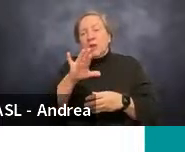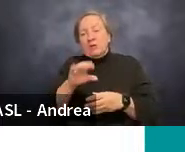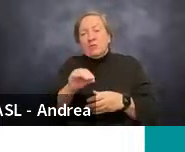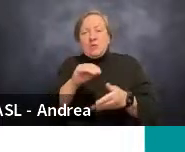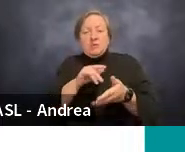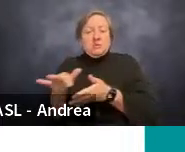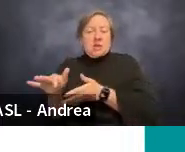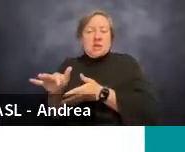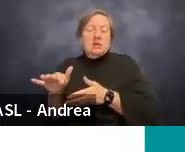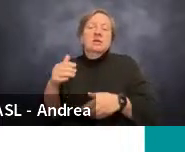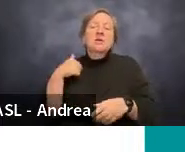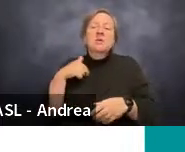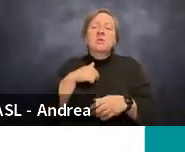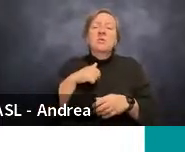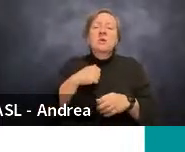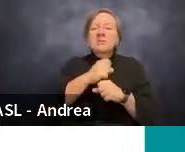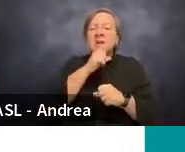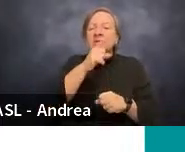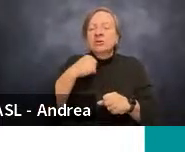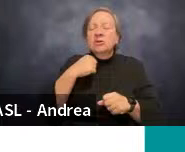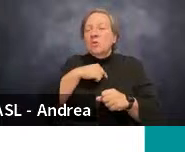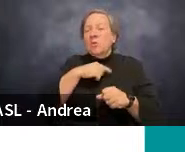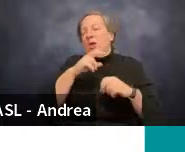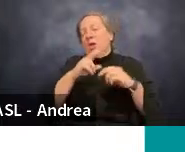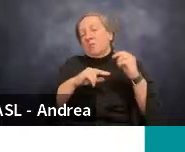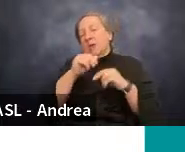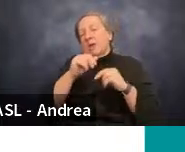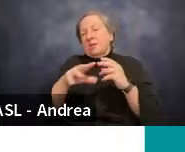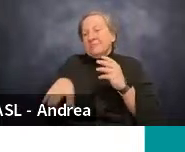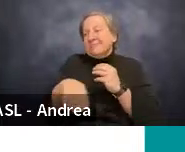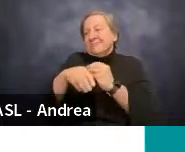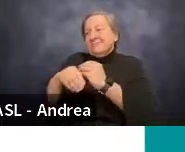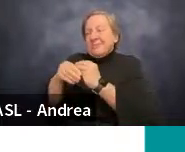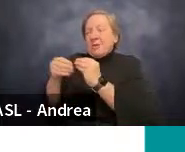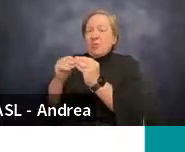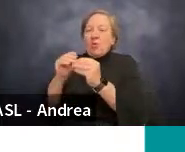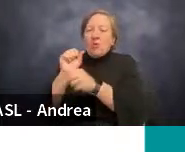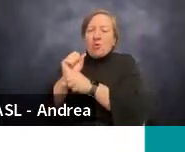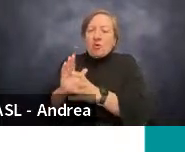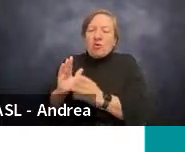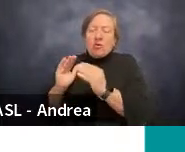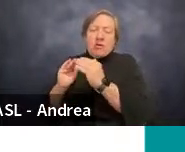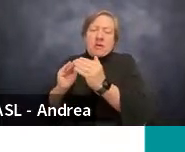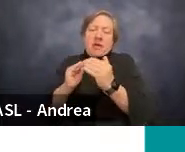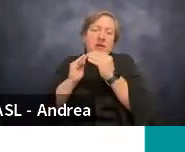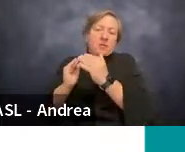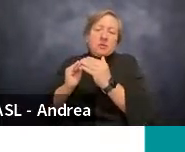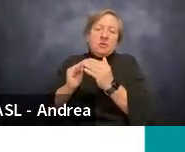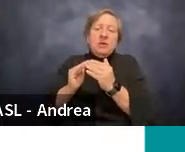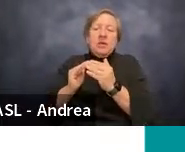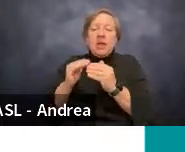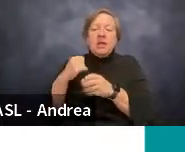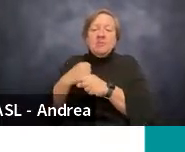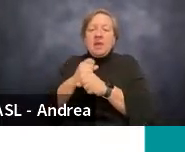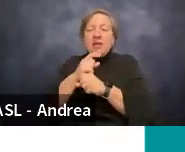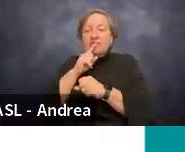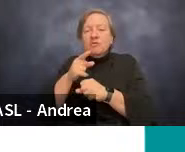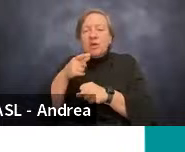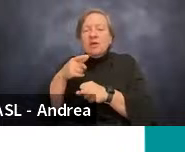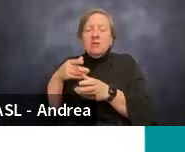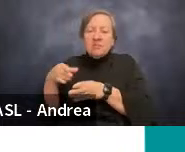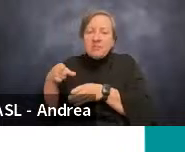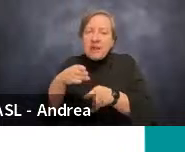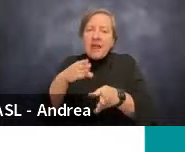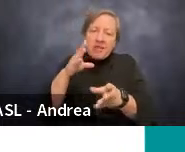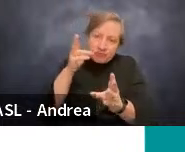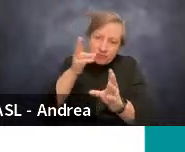are building we're working on workforce equity and that we're building the true pathway and working on being inclusive